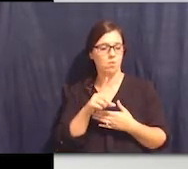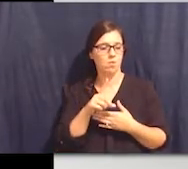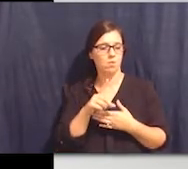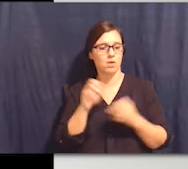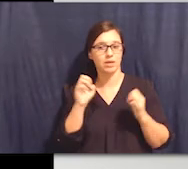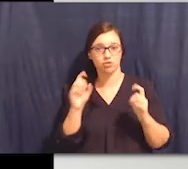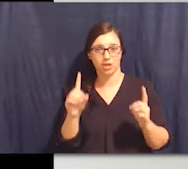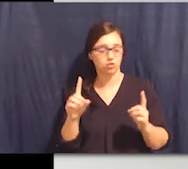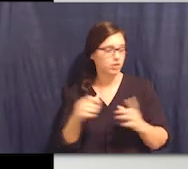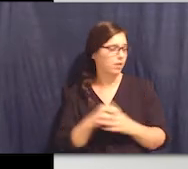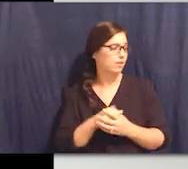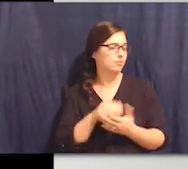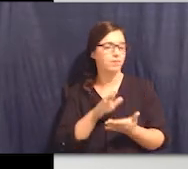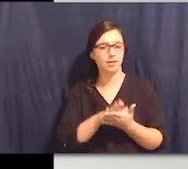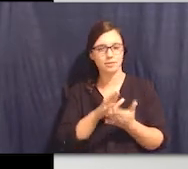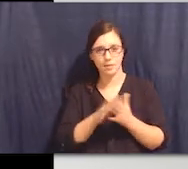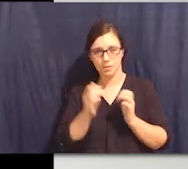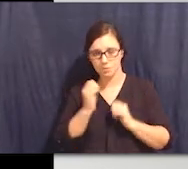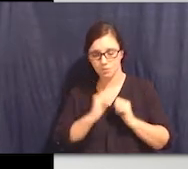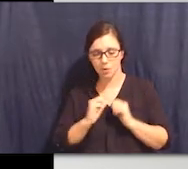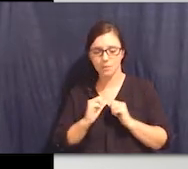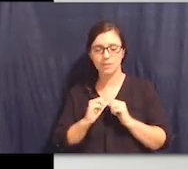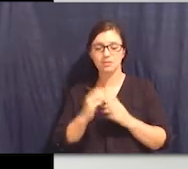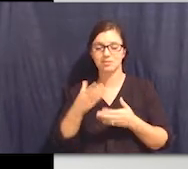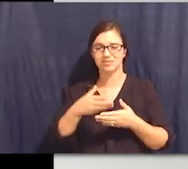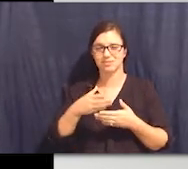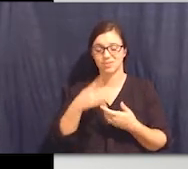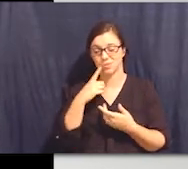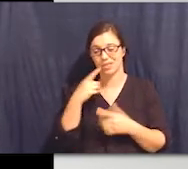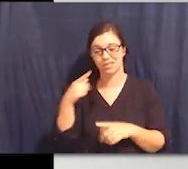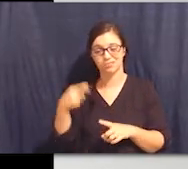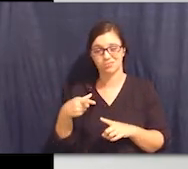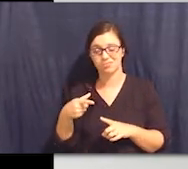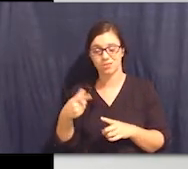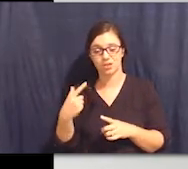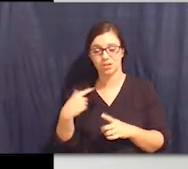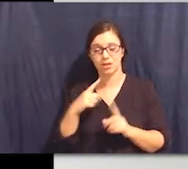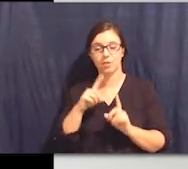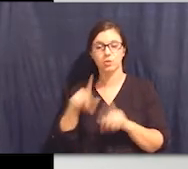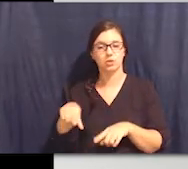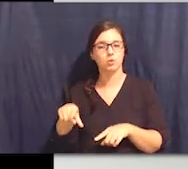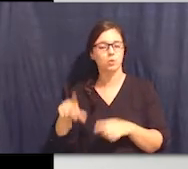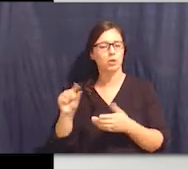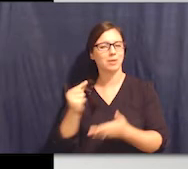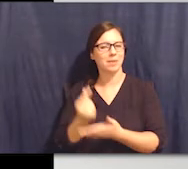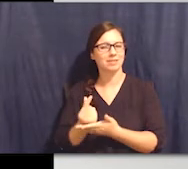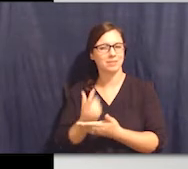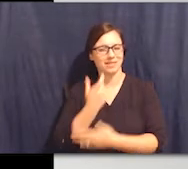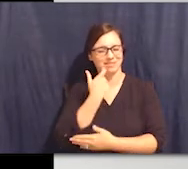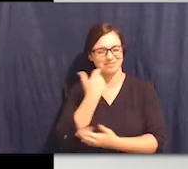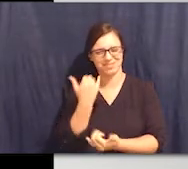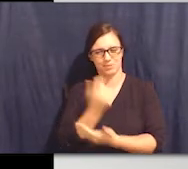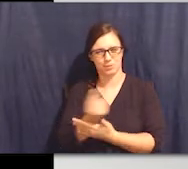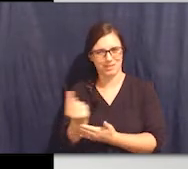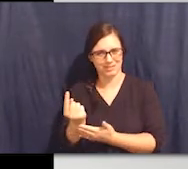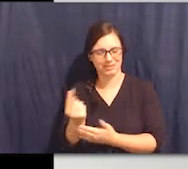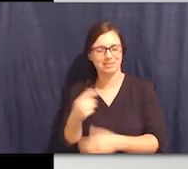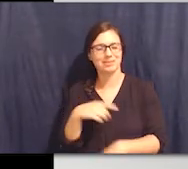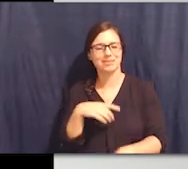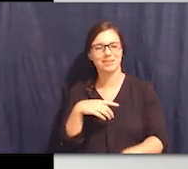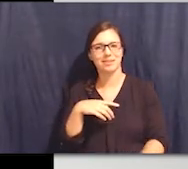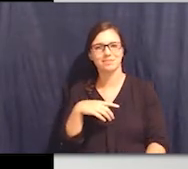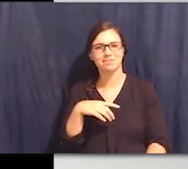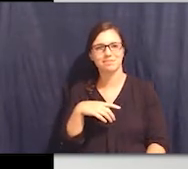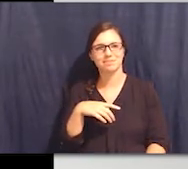in terms of educational and academic performance. You know, at the end of the day, I went to a commencement earlier this week. It's